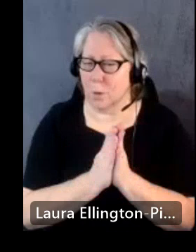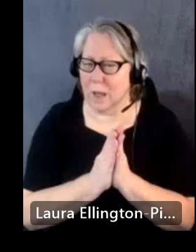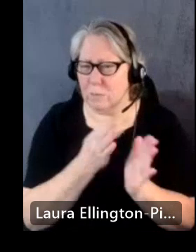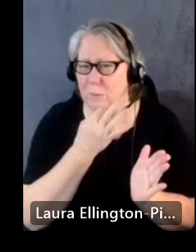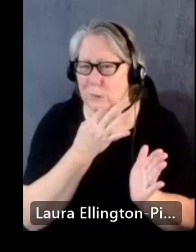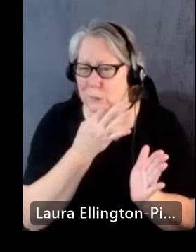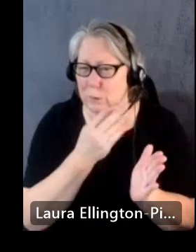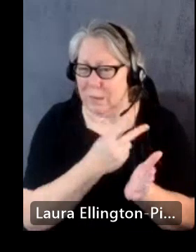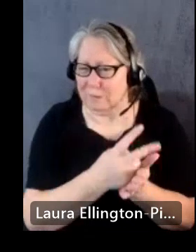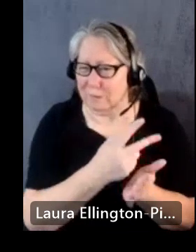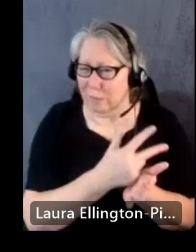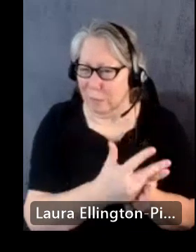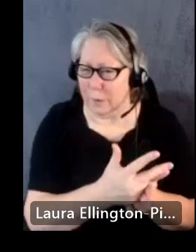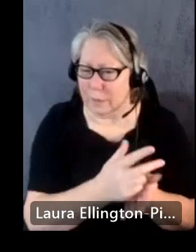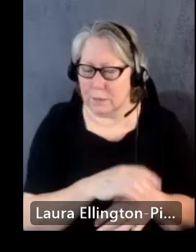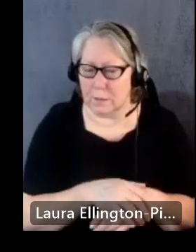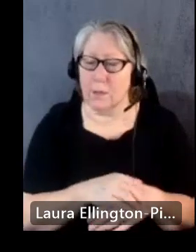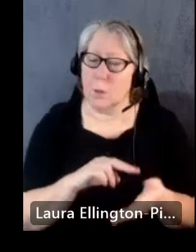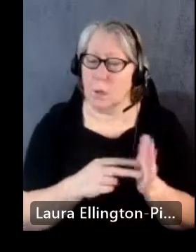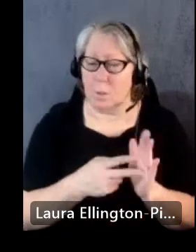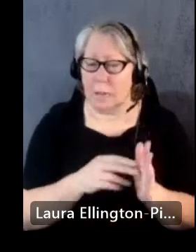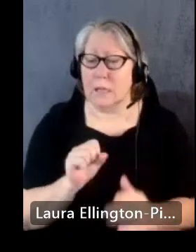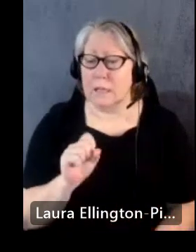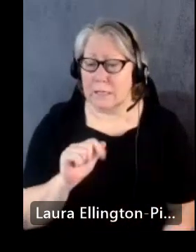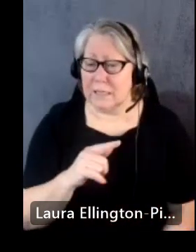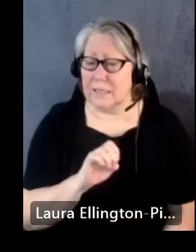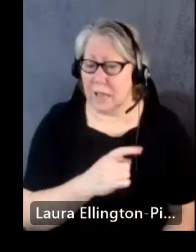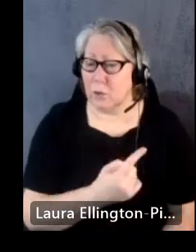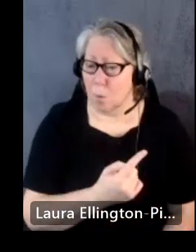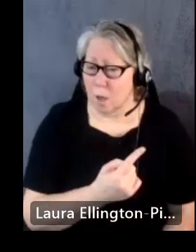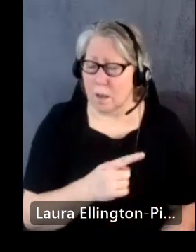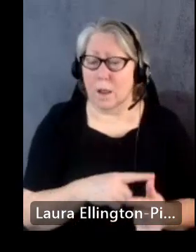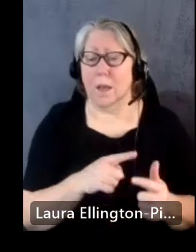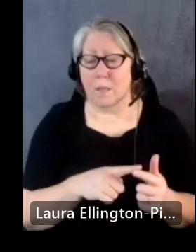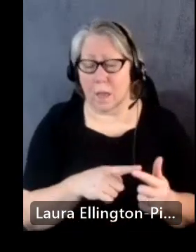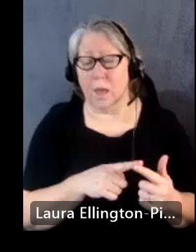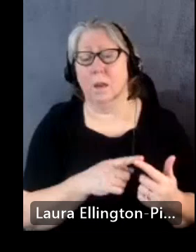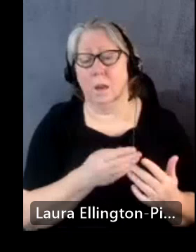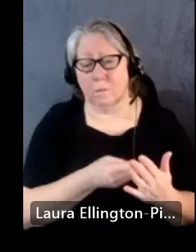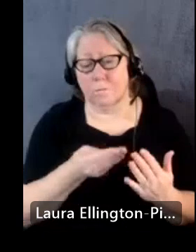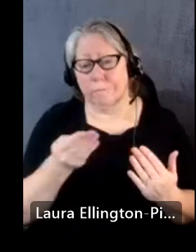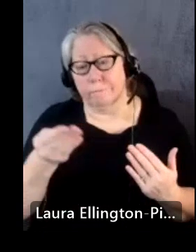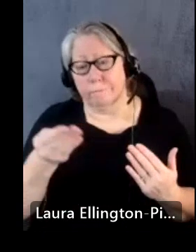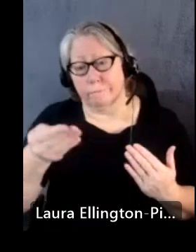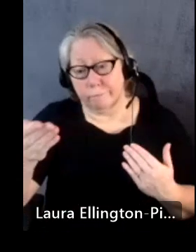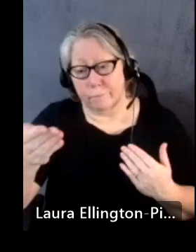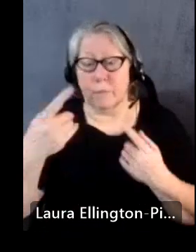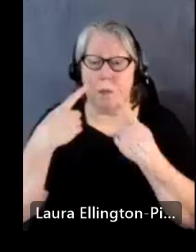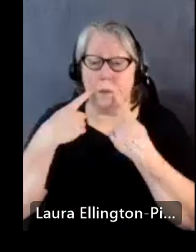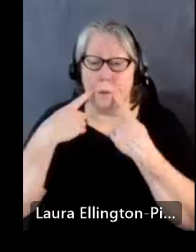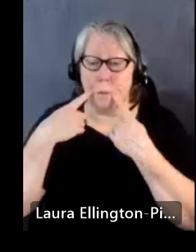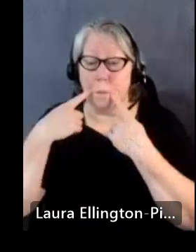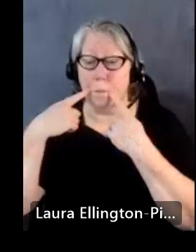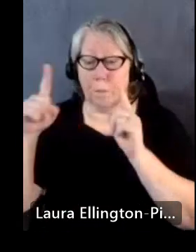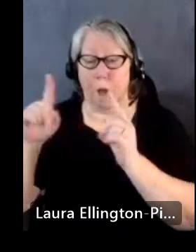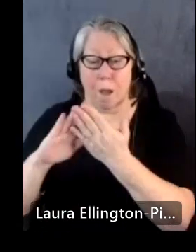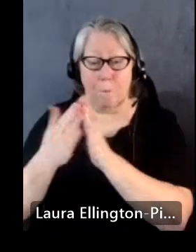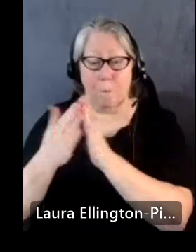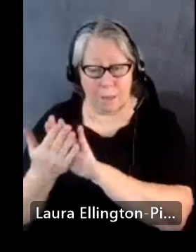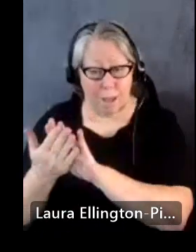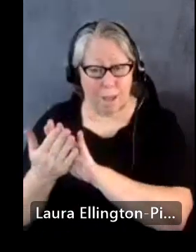at stage 1, and they're going to go up the chain. And by the time they actually get to being part of your operating budget